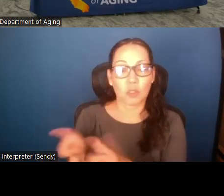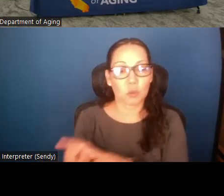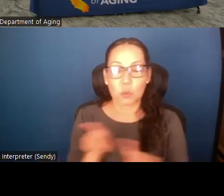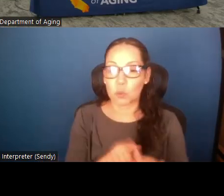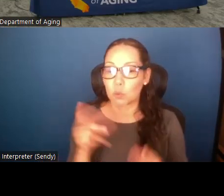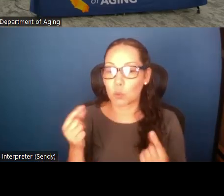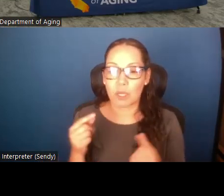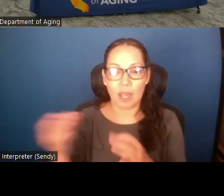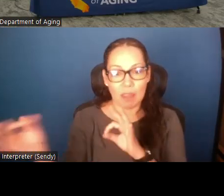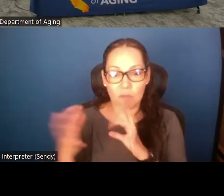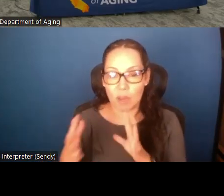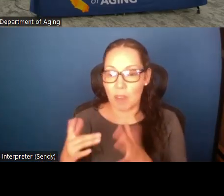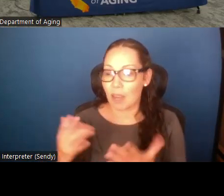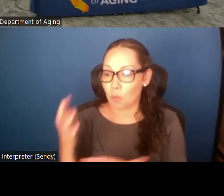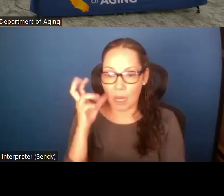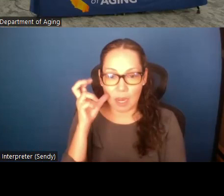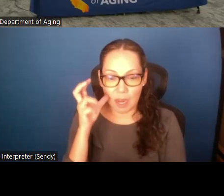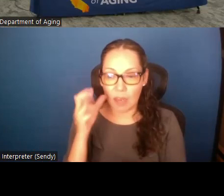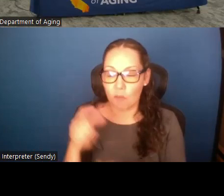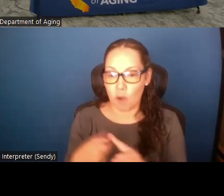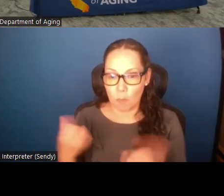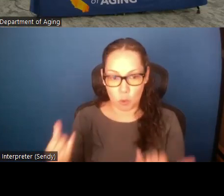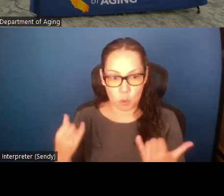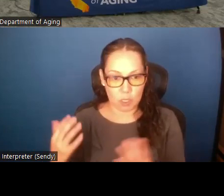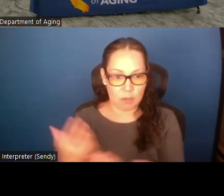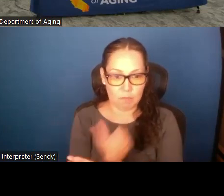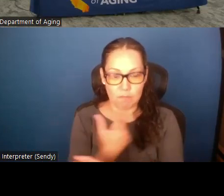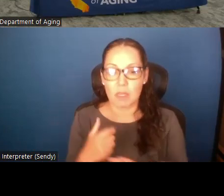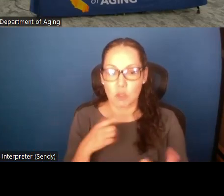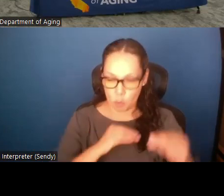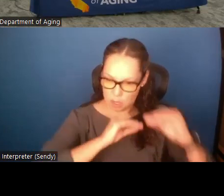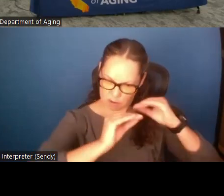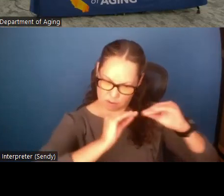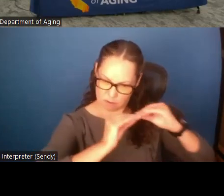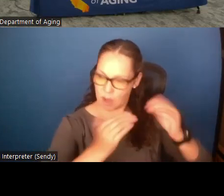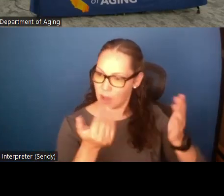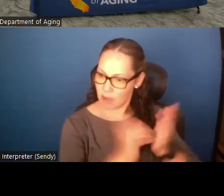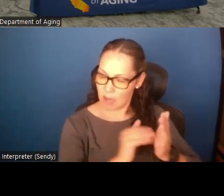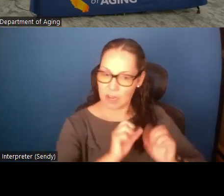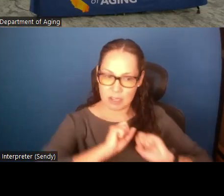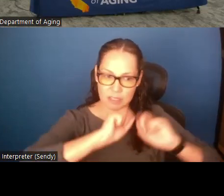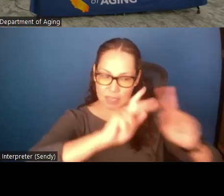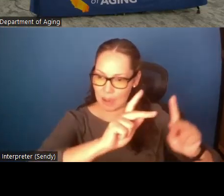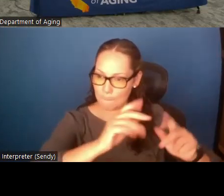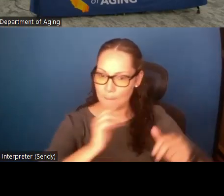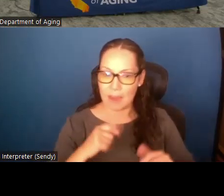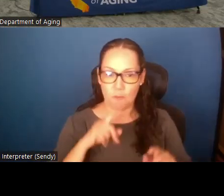feedback that we hear from you today, that we will continue to refine these principles and send them back to the work group for further